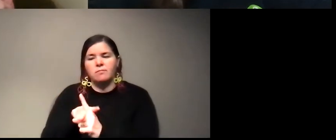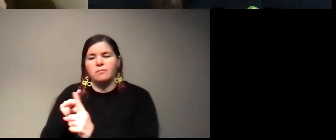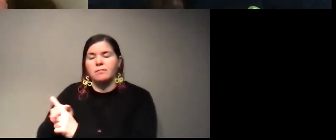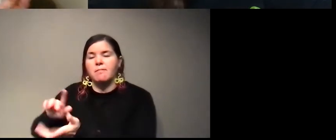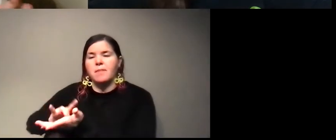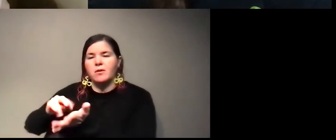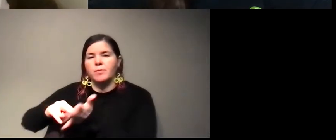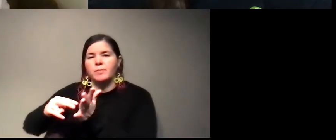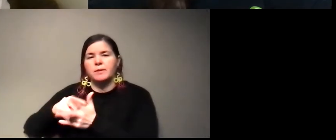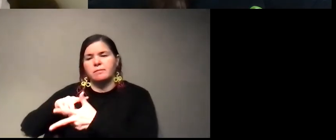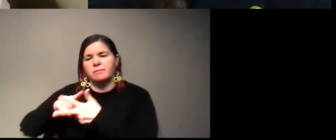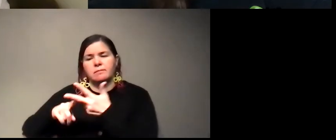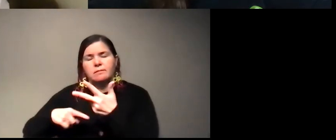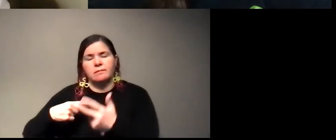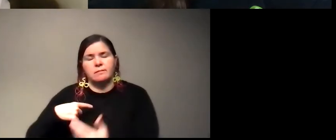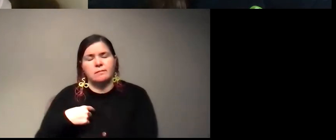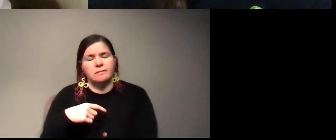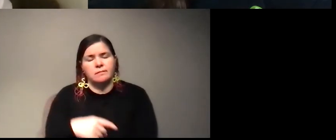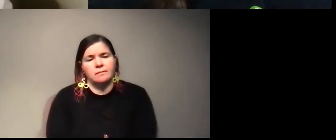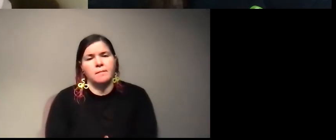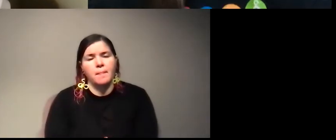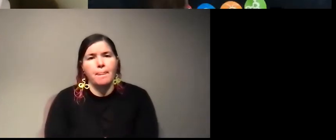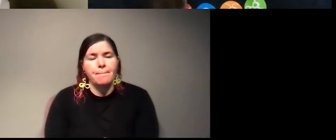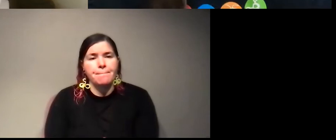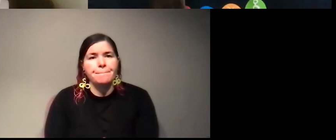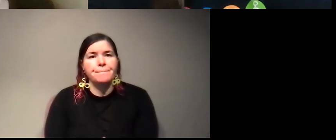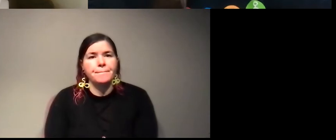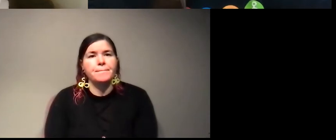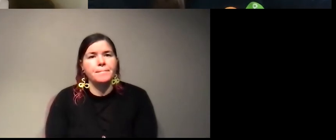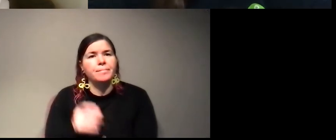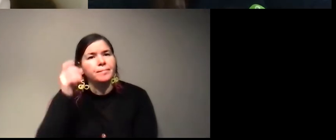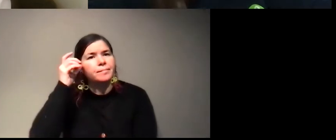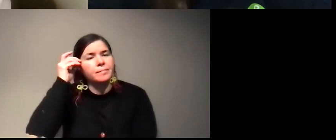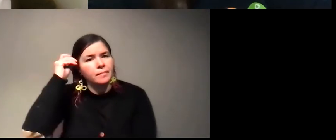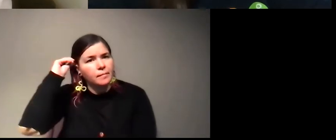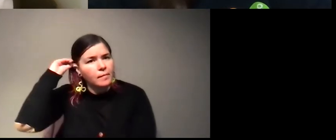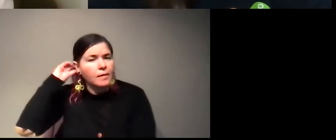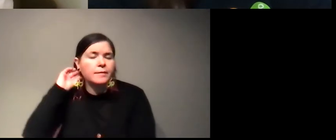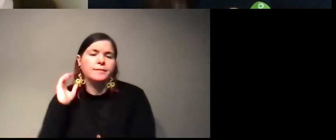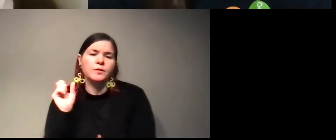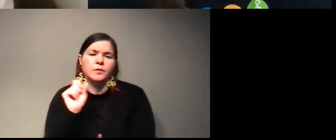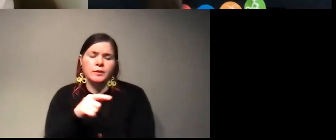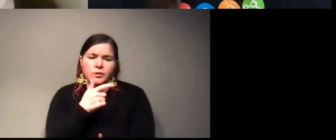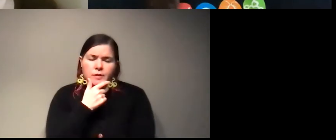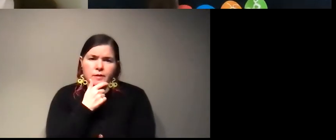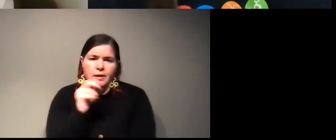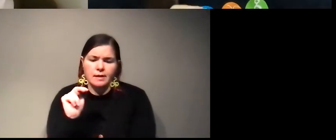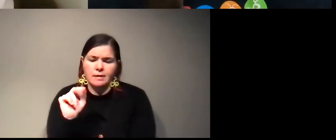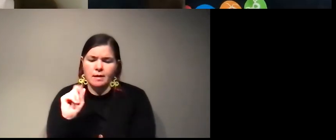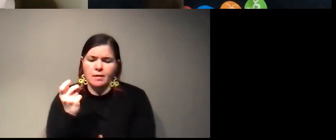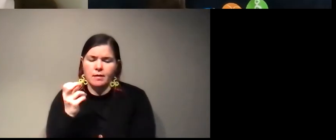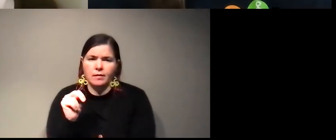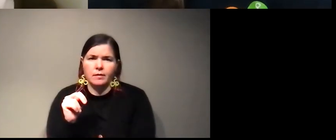Those are just the three off the top of my head that we're working on actively right now. Very cool. There's a question in here from Nathan.